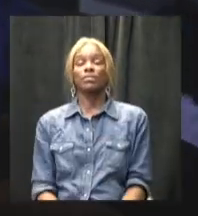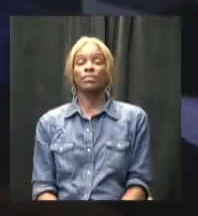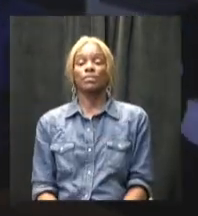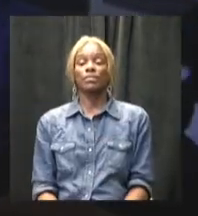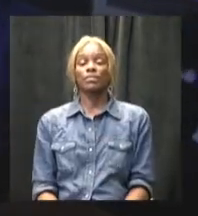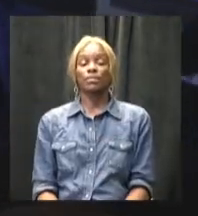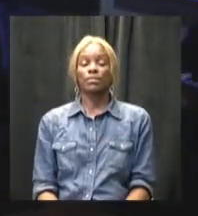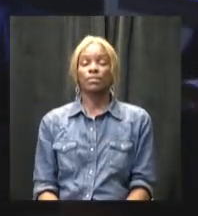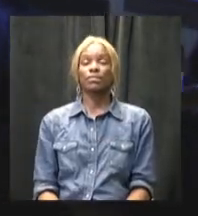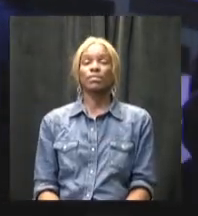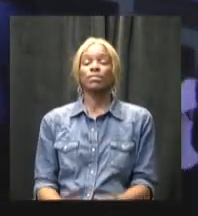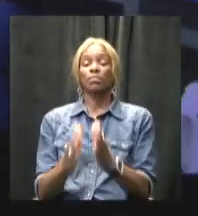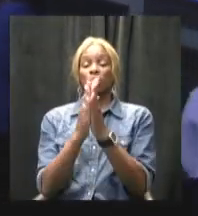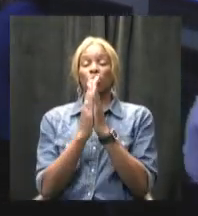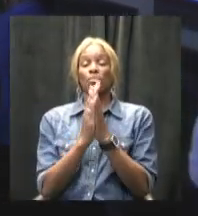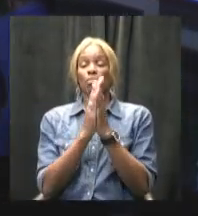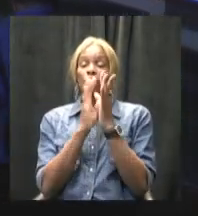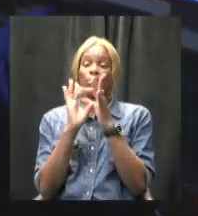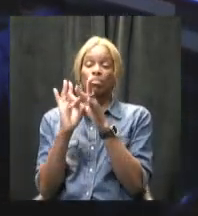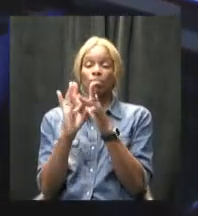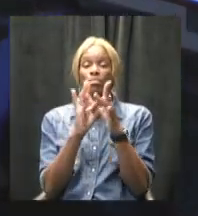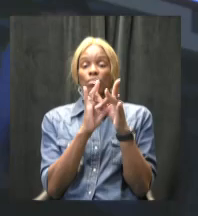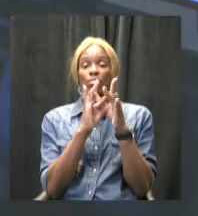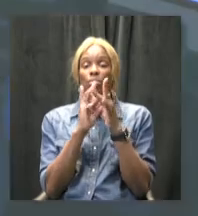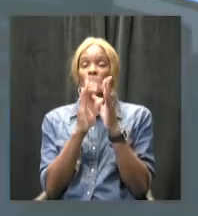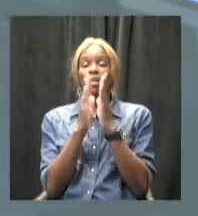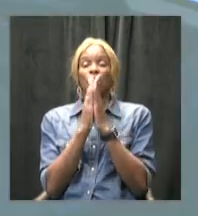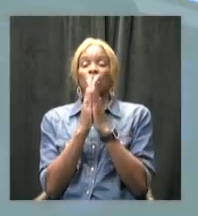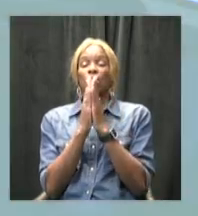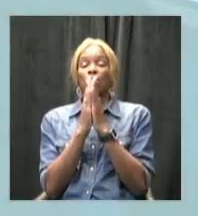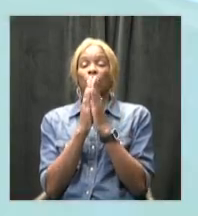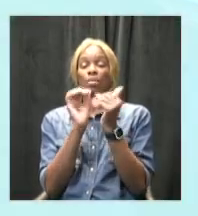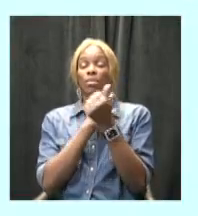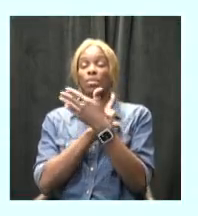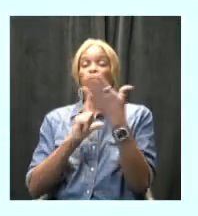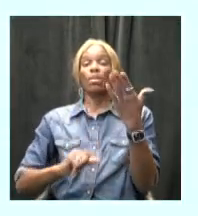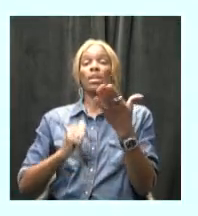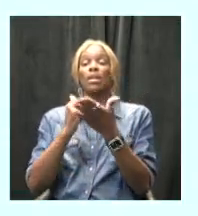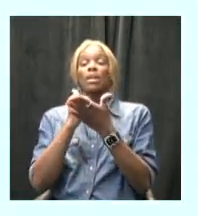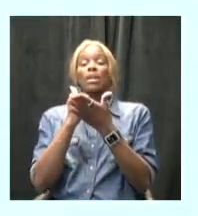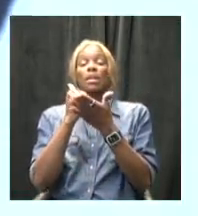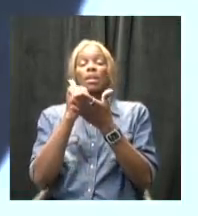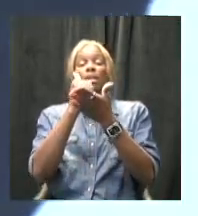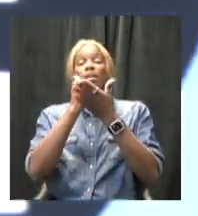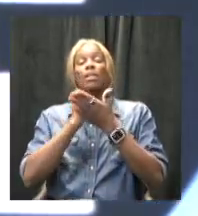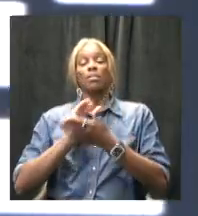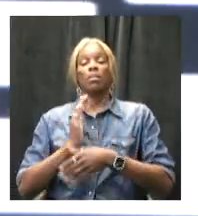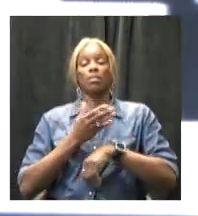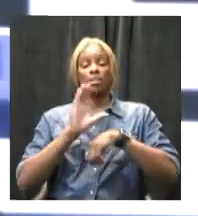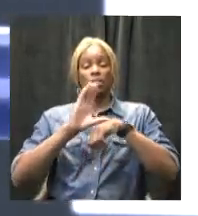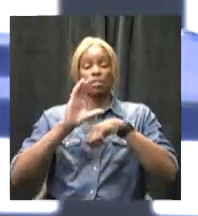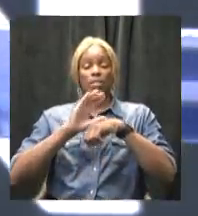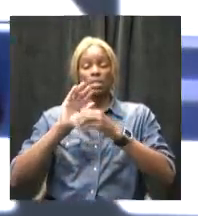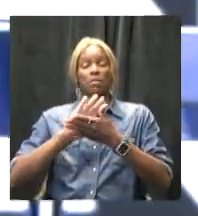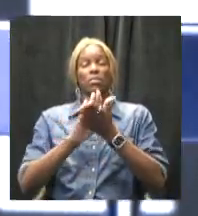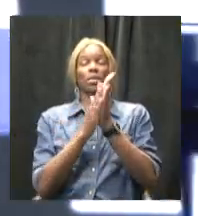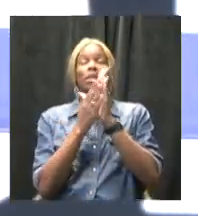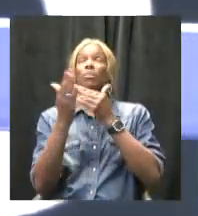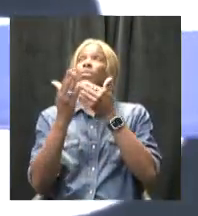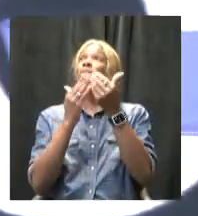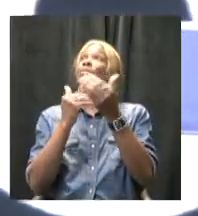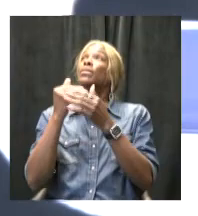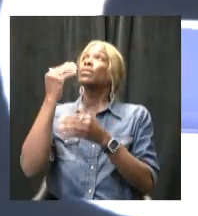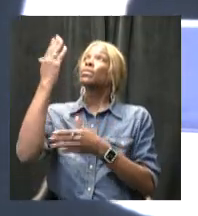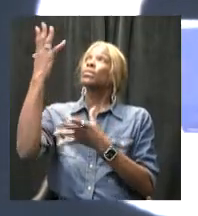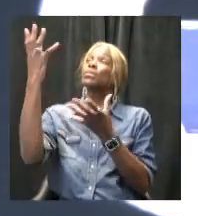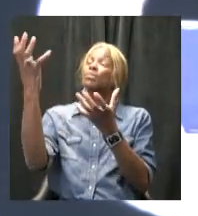Would you pray with us all over this room? I want you to pray, Lord, help our church to be who You've called it to be. Come on, would you pray for our church? All